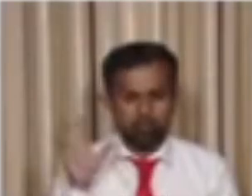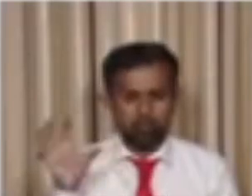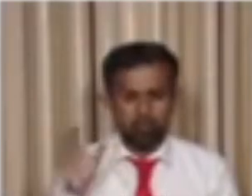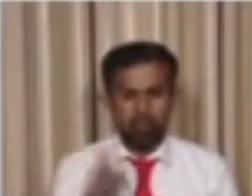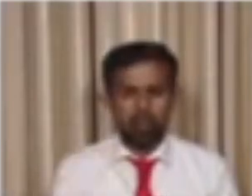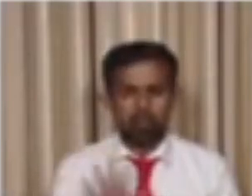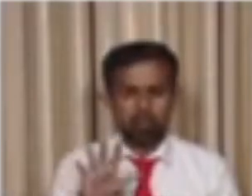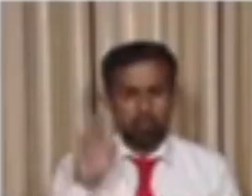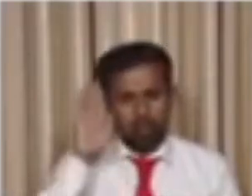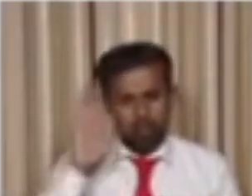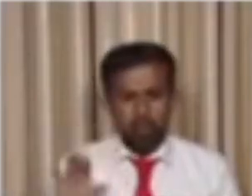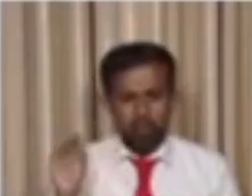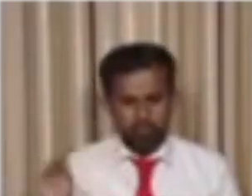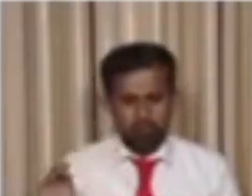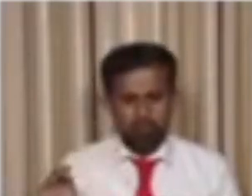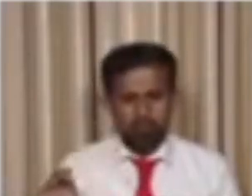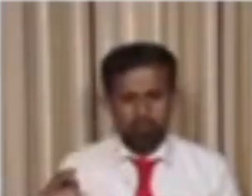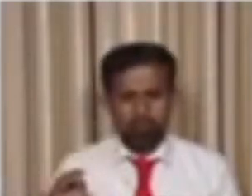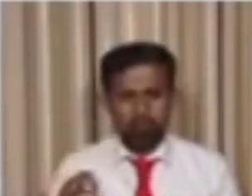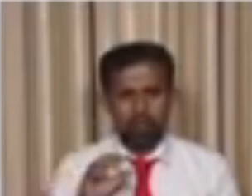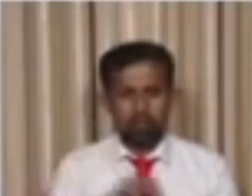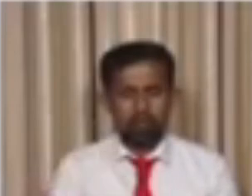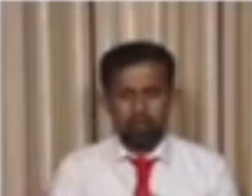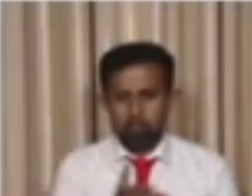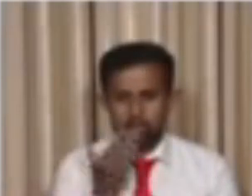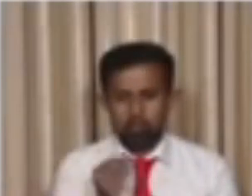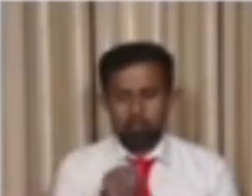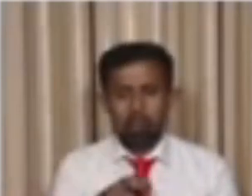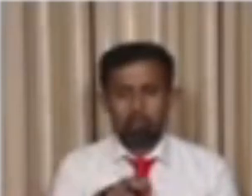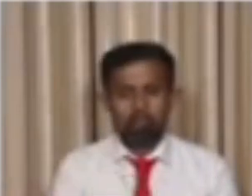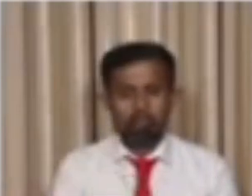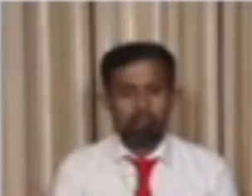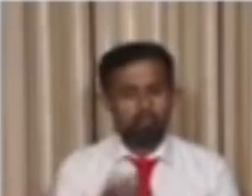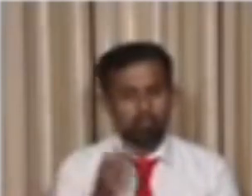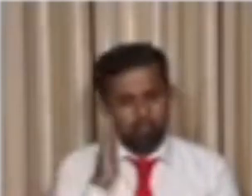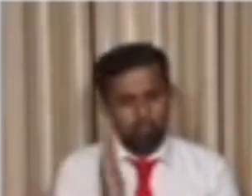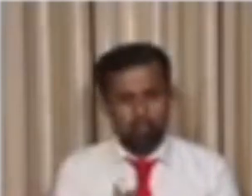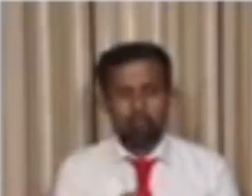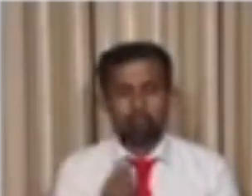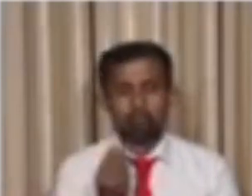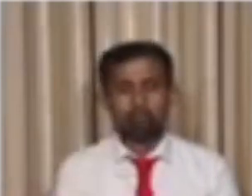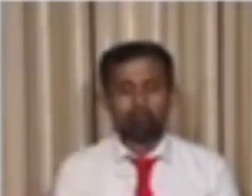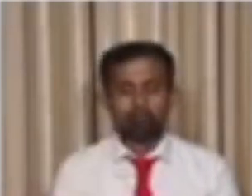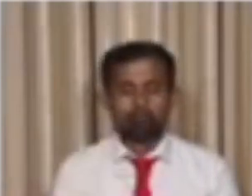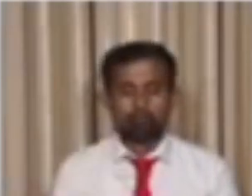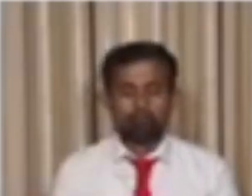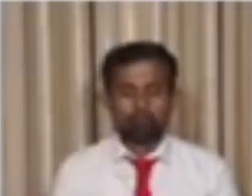by certain other extraneous matters, you ought to get citizenship. However, D.S.